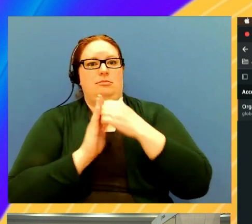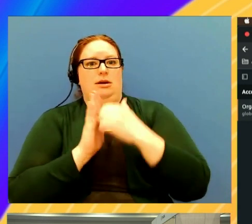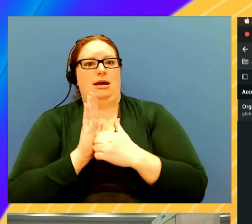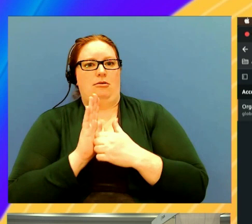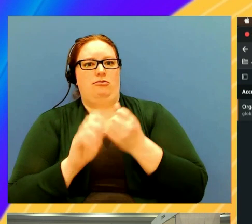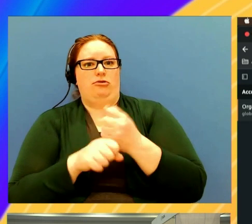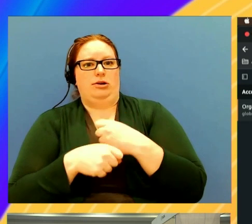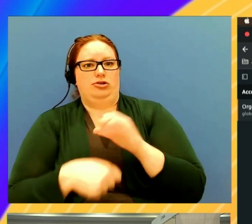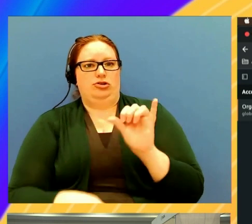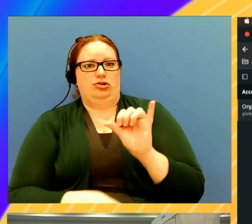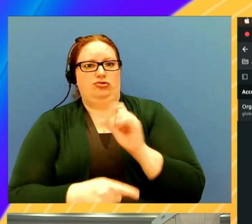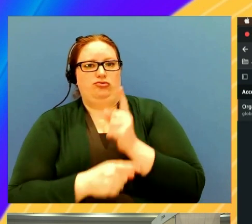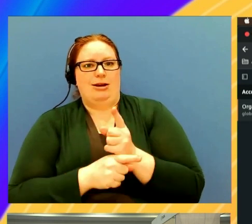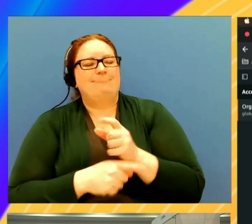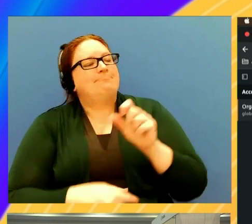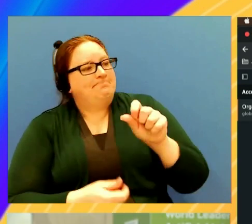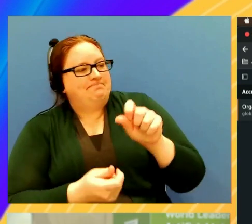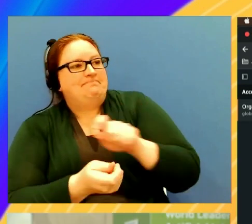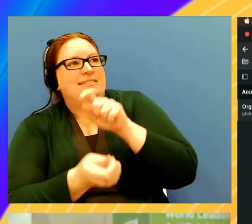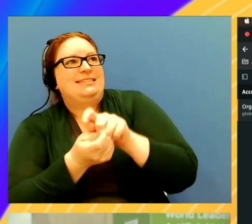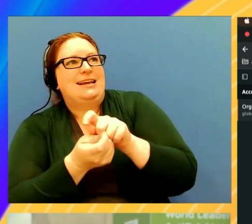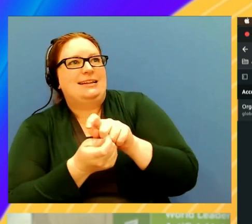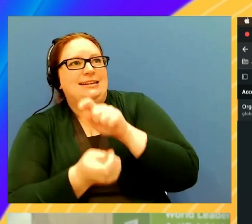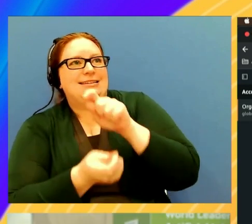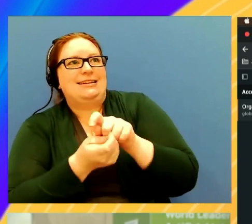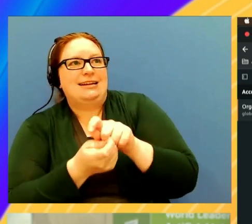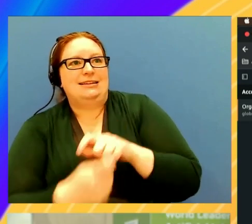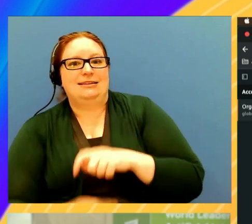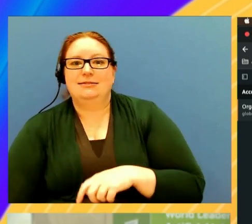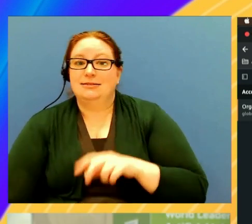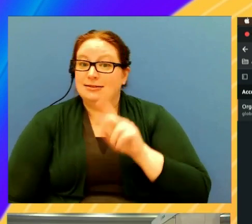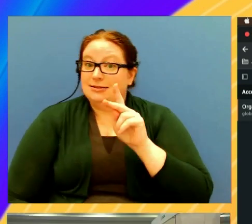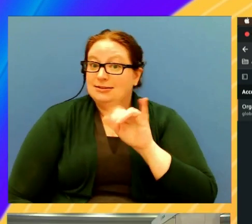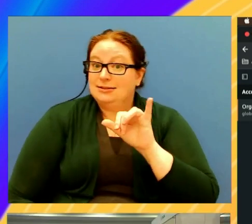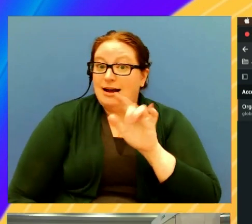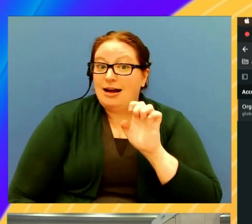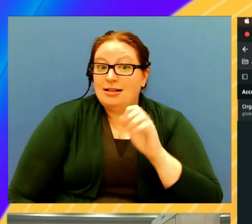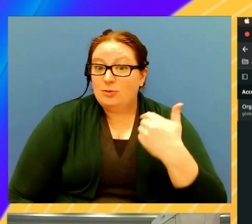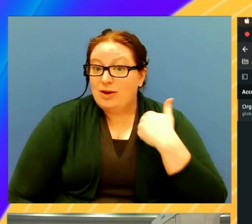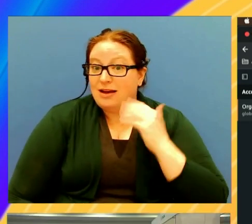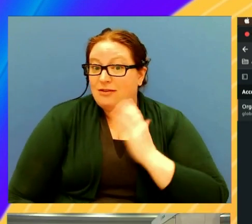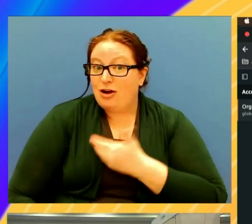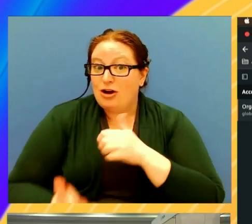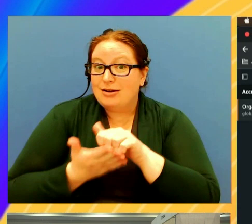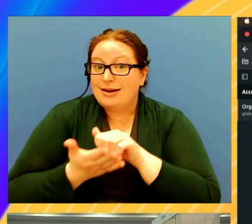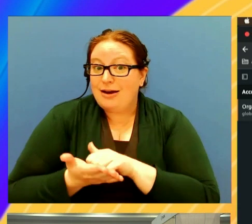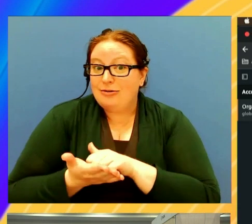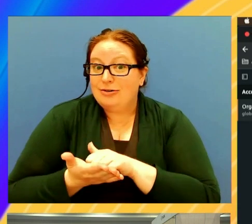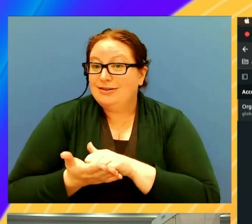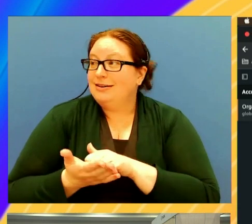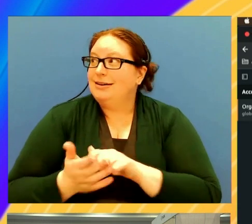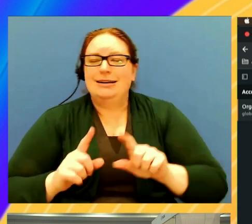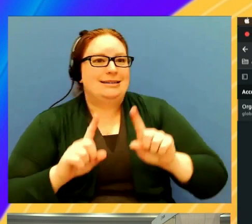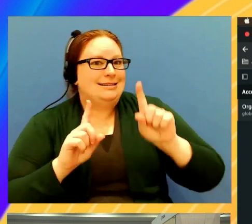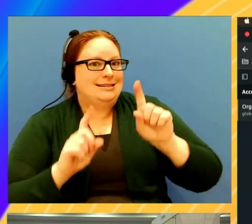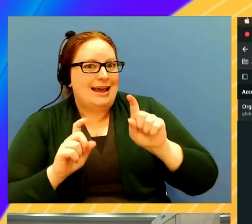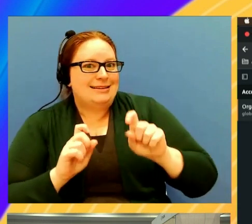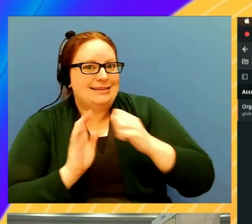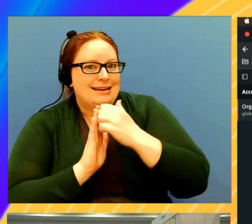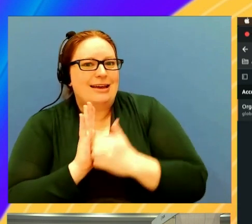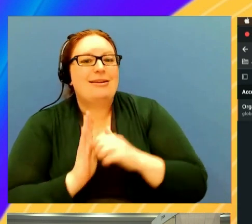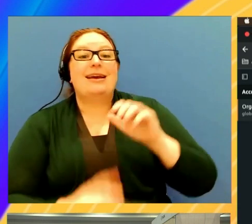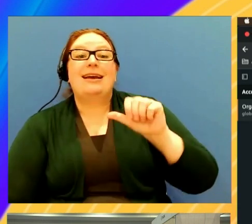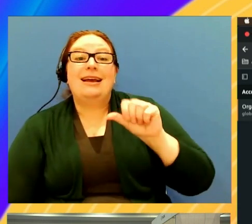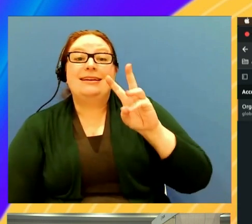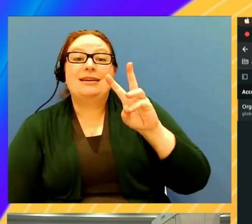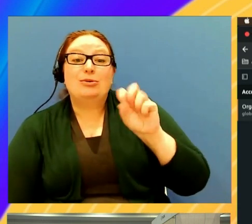interacting with the API. Yeah, exactly. So we do Kyle, we have our own account we see here. Test account? AWS On Air demo. We